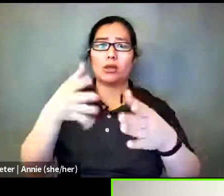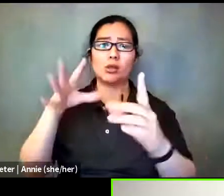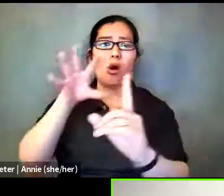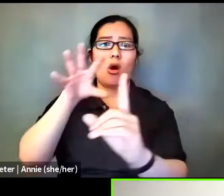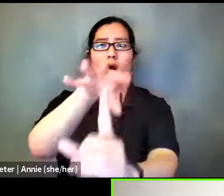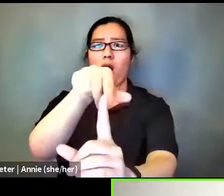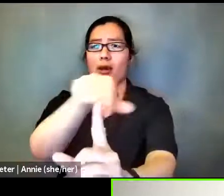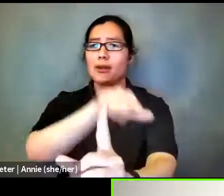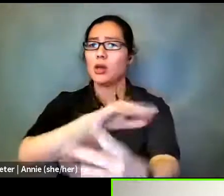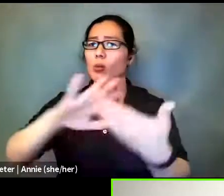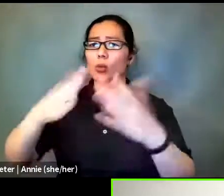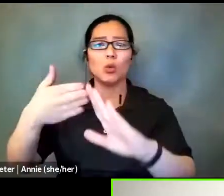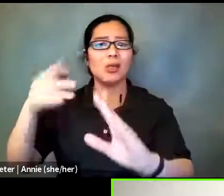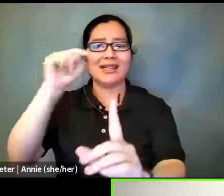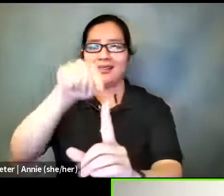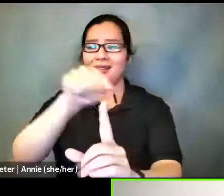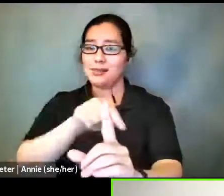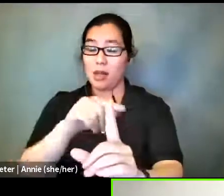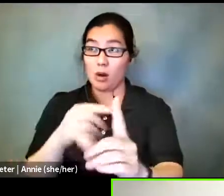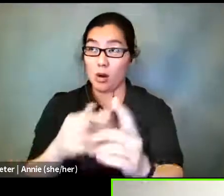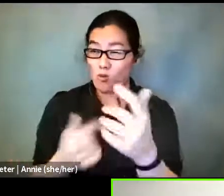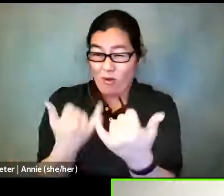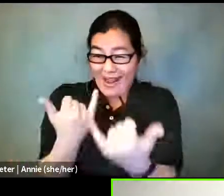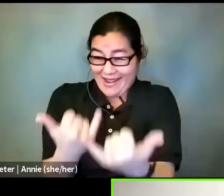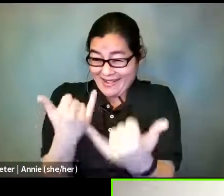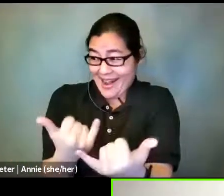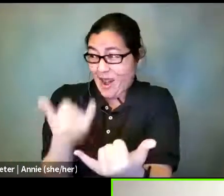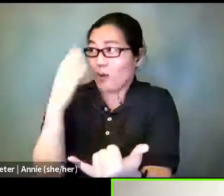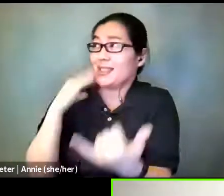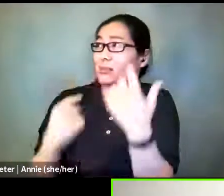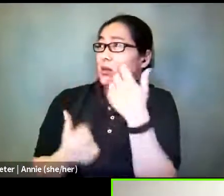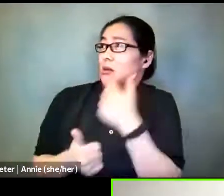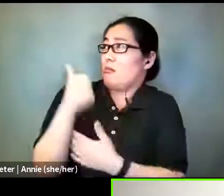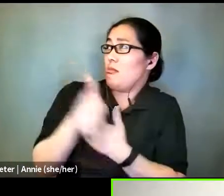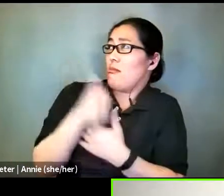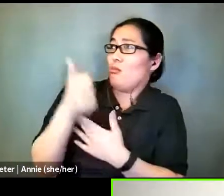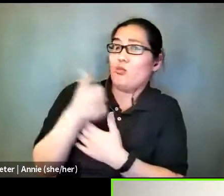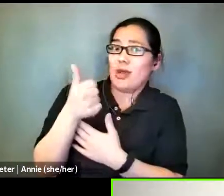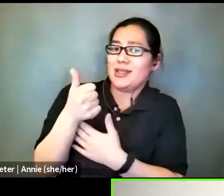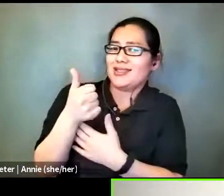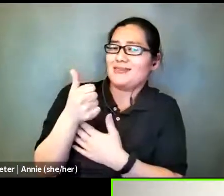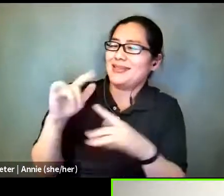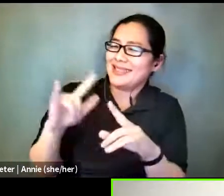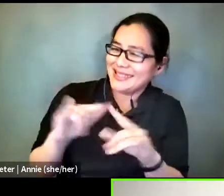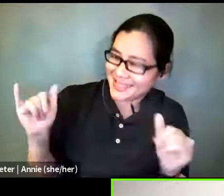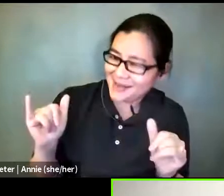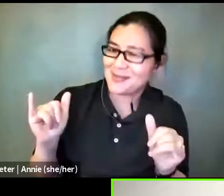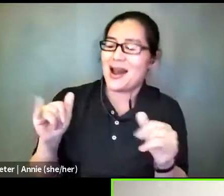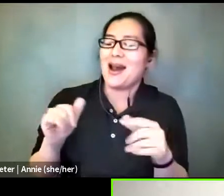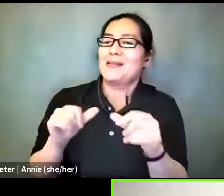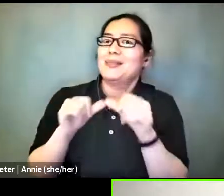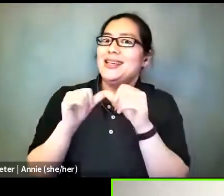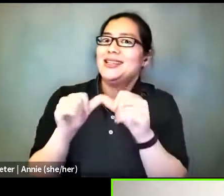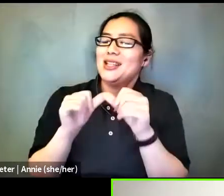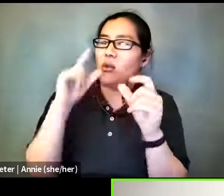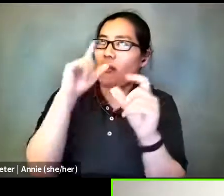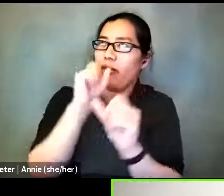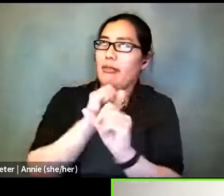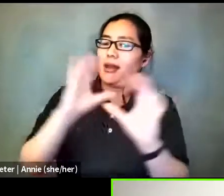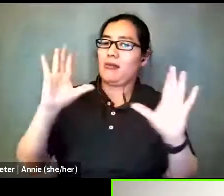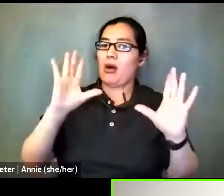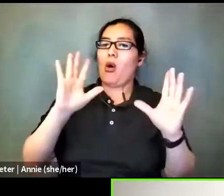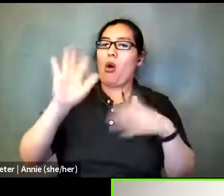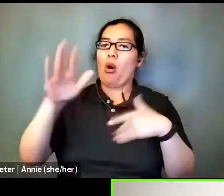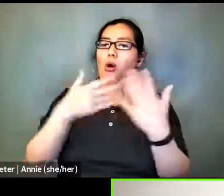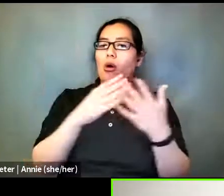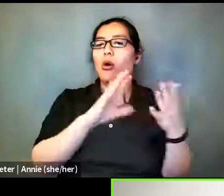on. But how do we at the same time balance the needs of all our communities? And part of it